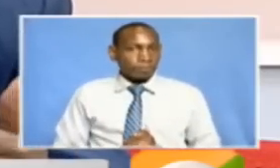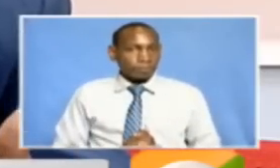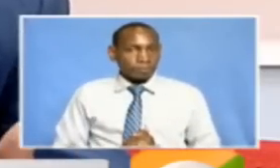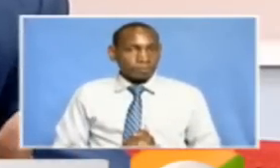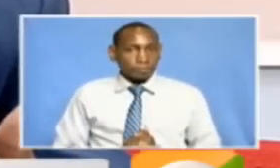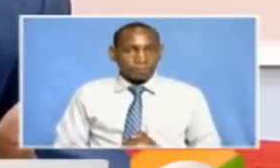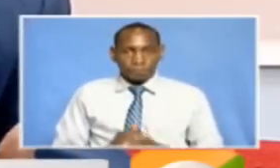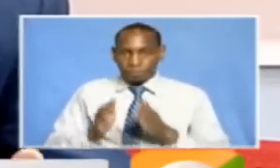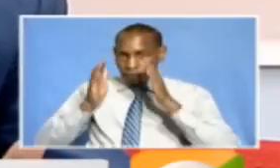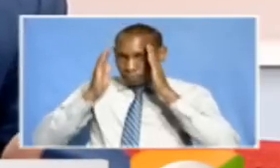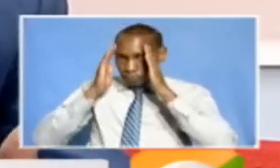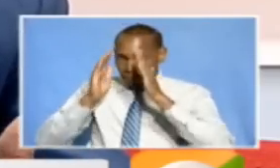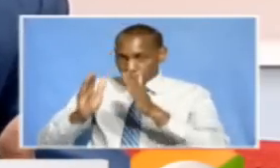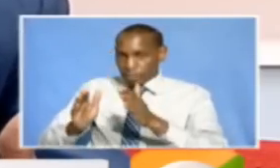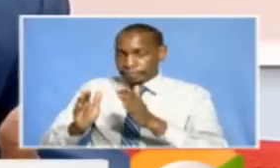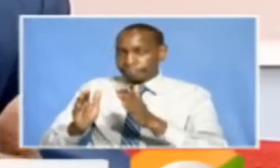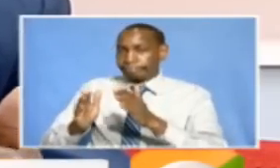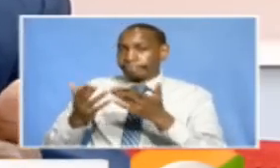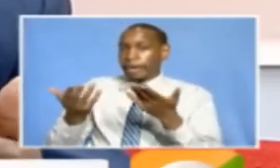the focus in terms of